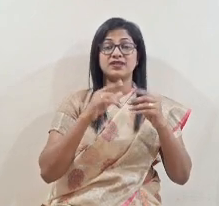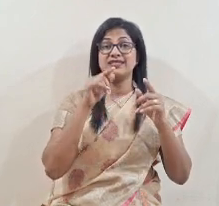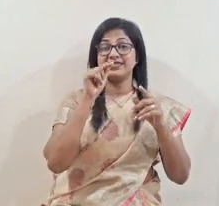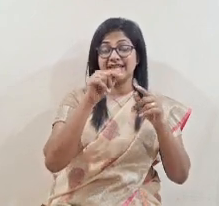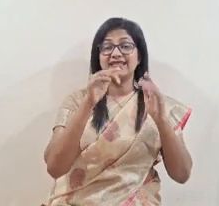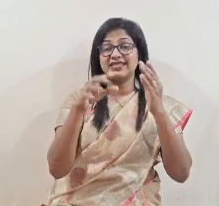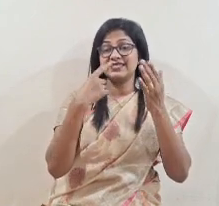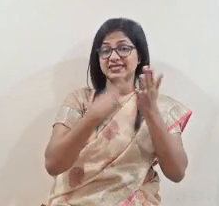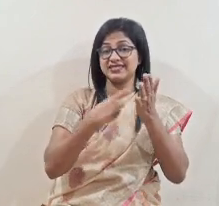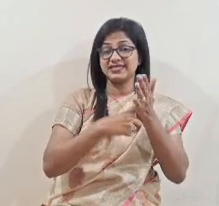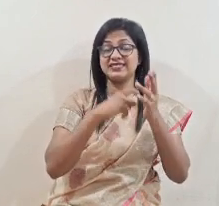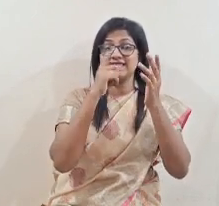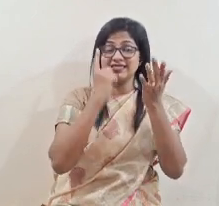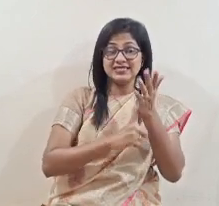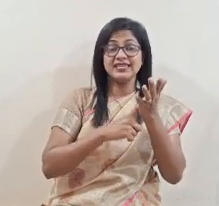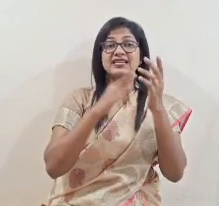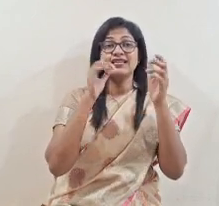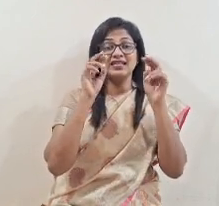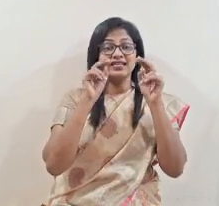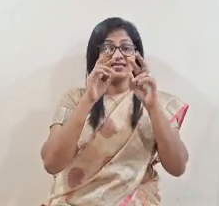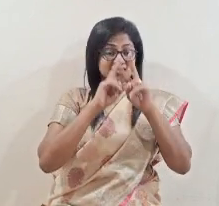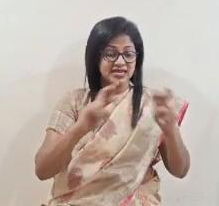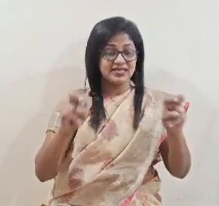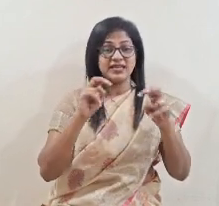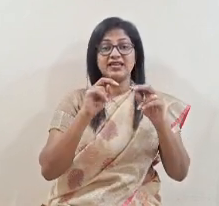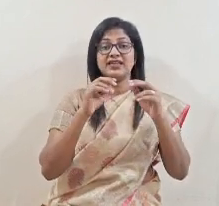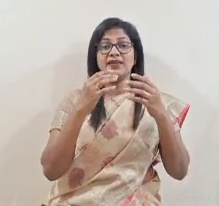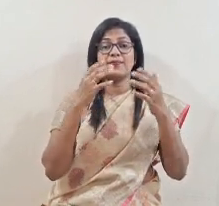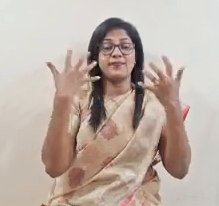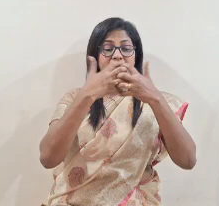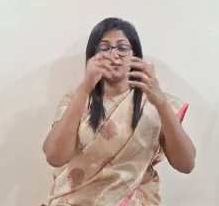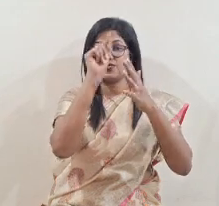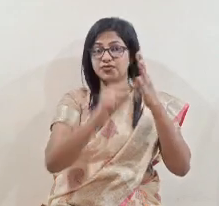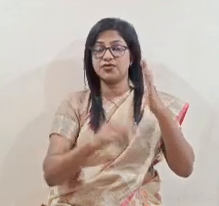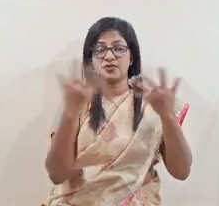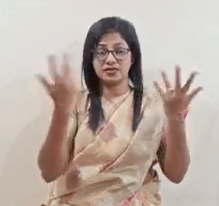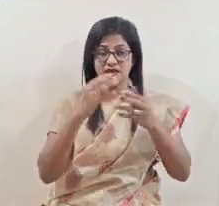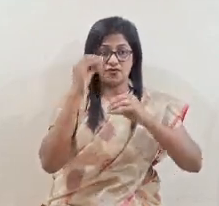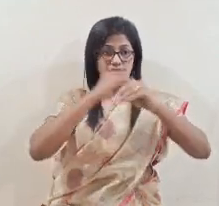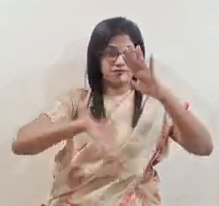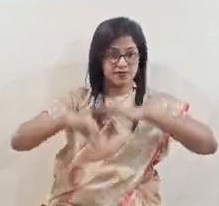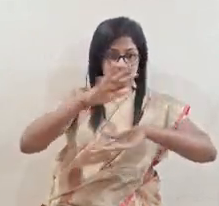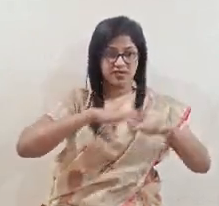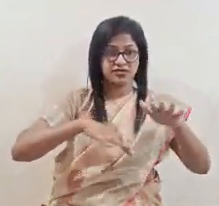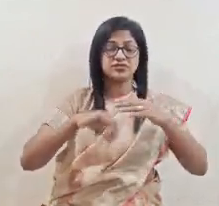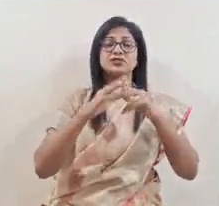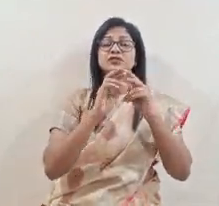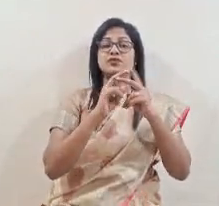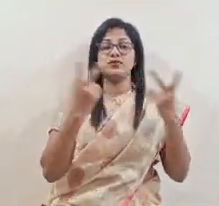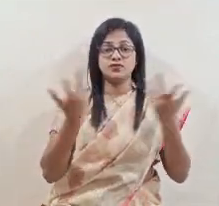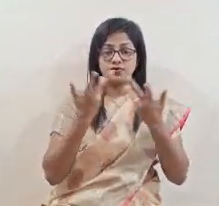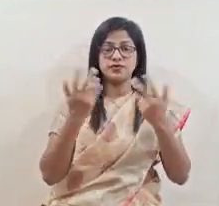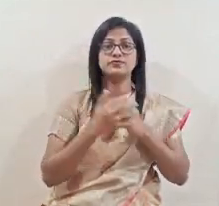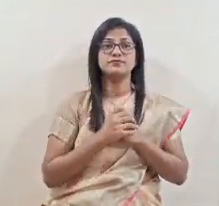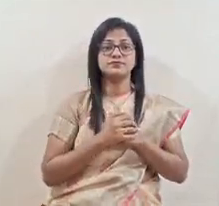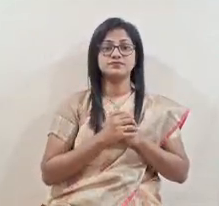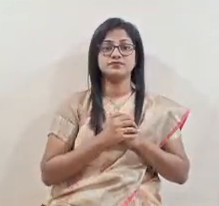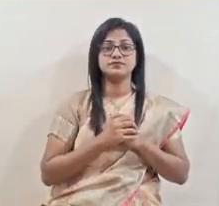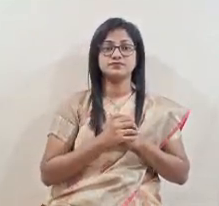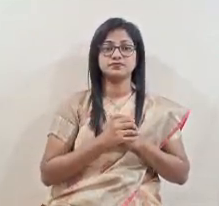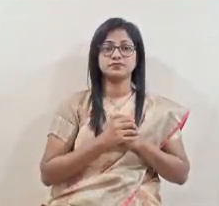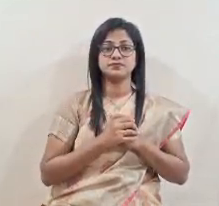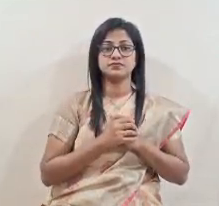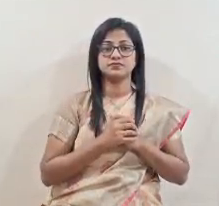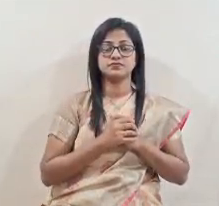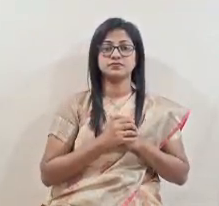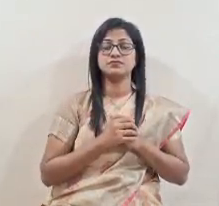population center? How do you? So if there is no existing public transport system, if we Your